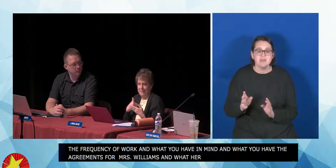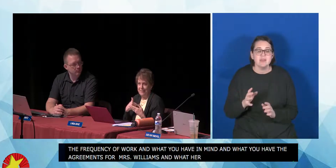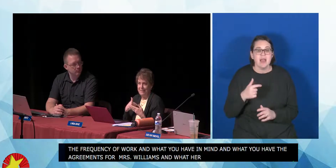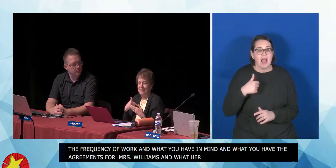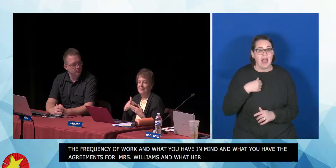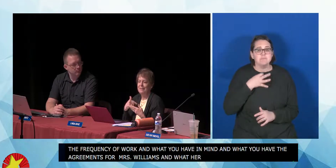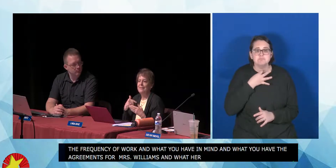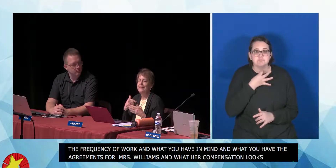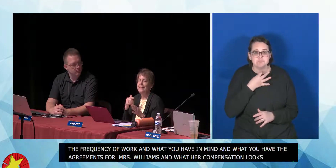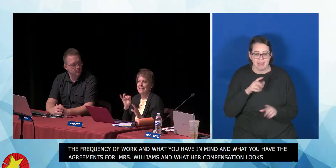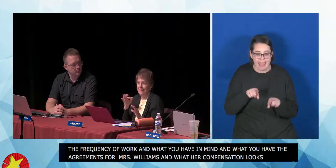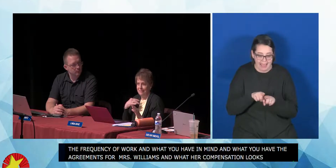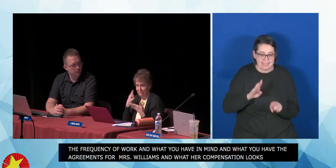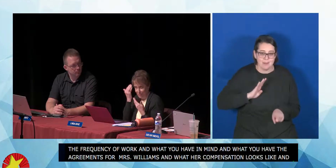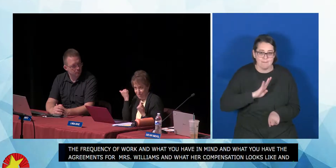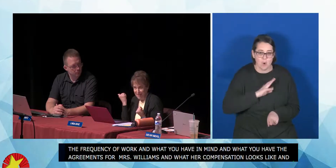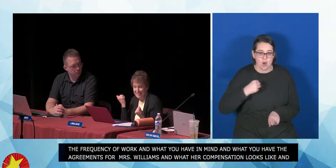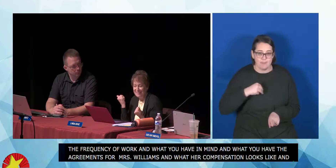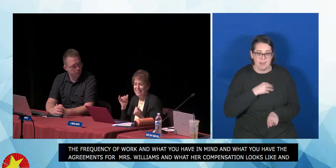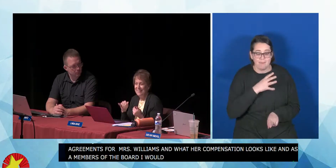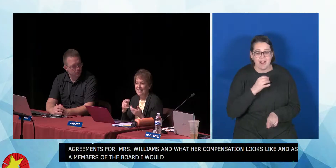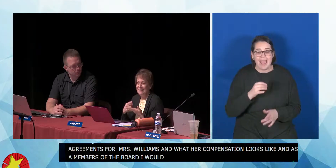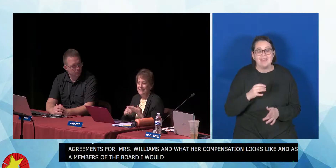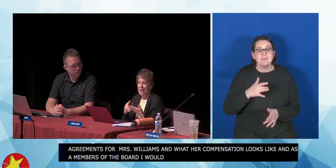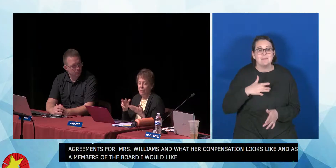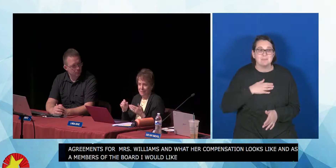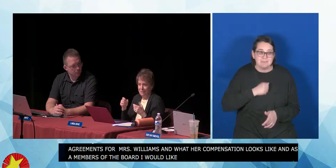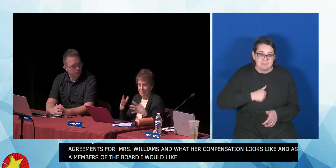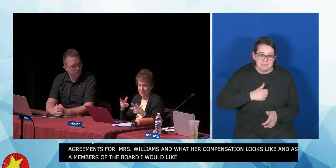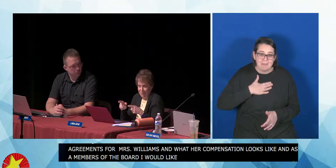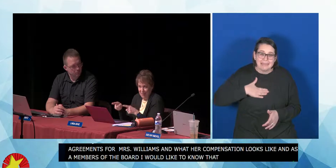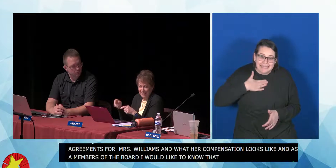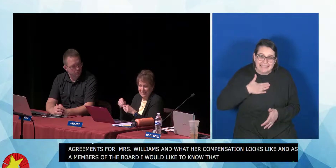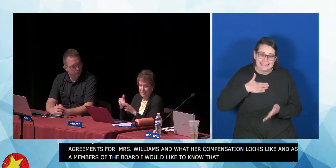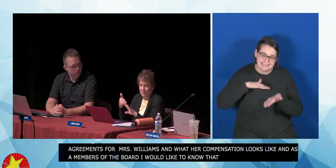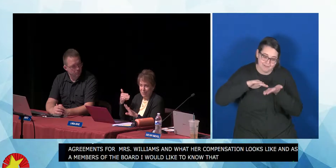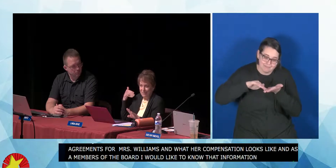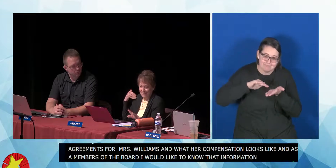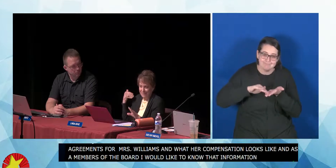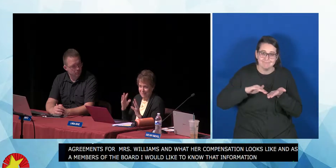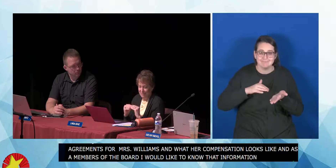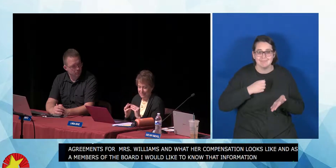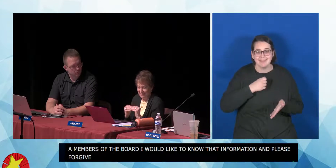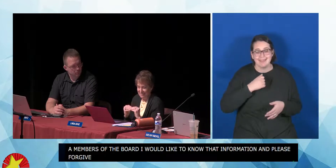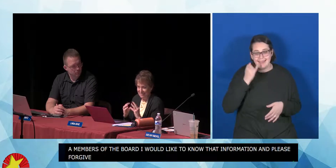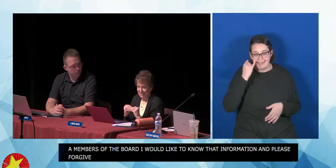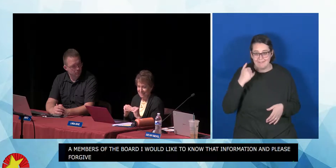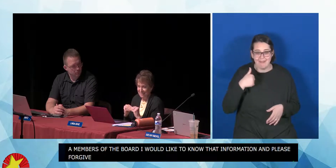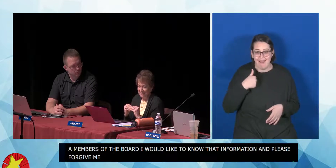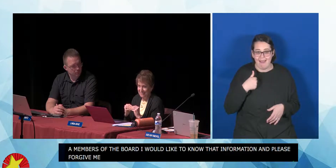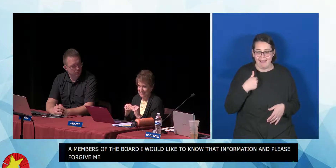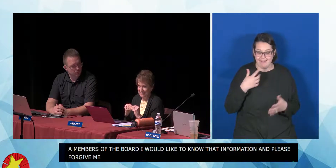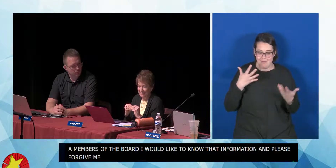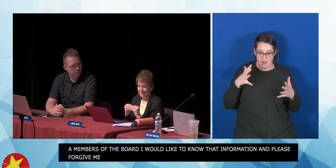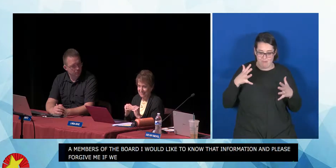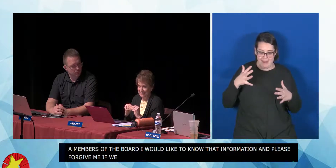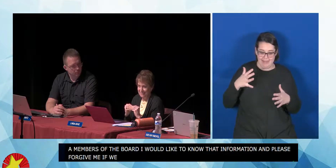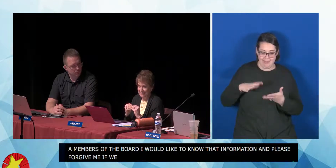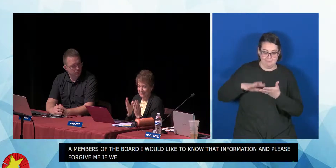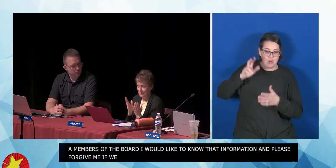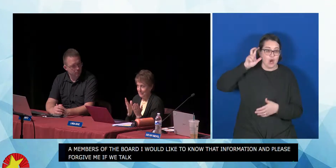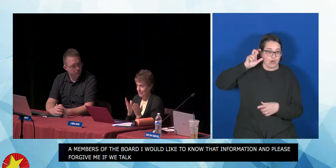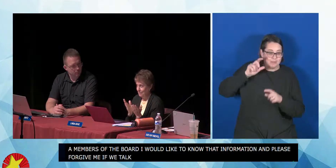that information, and please do forgive me if this is something we talked about and I just forgot. There was a lot going on in those previous